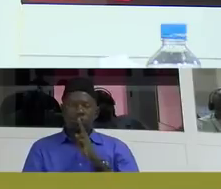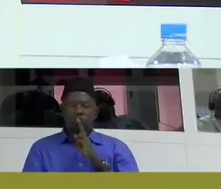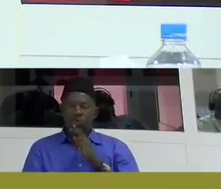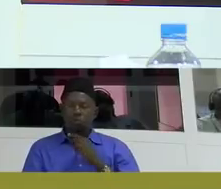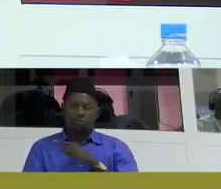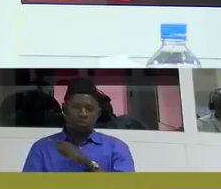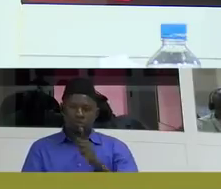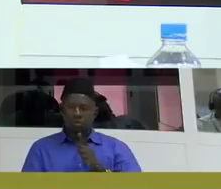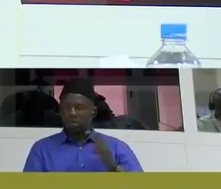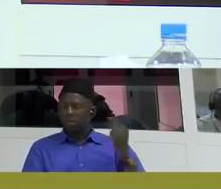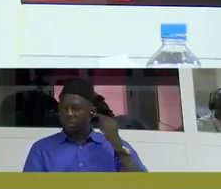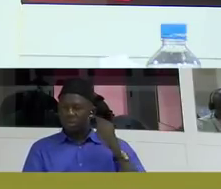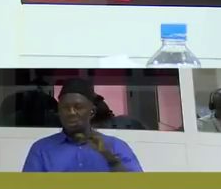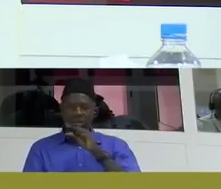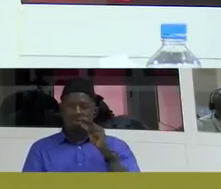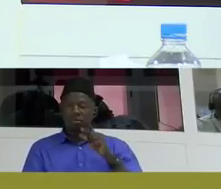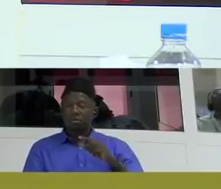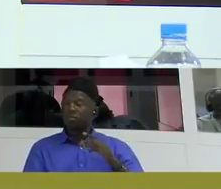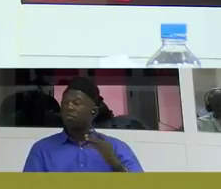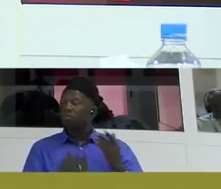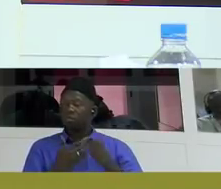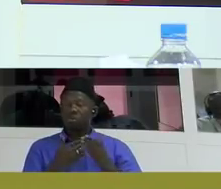often nowadays.